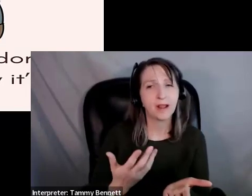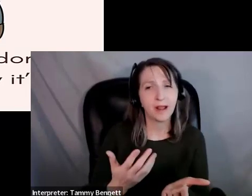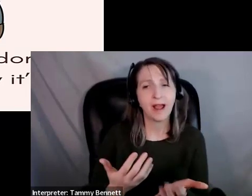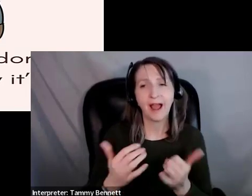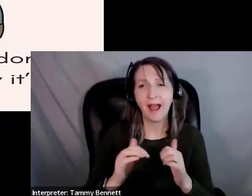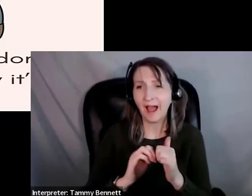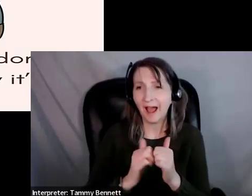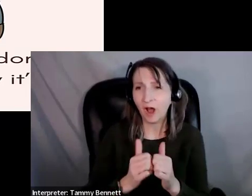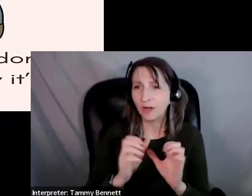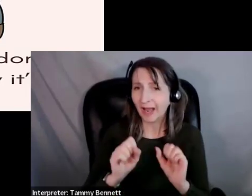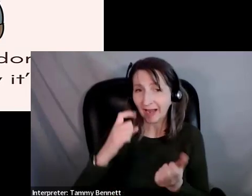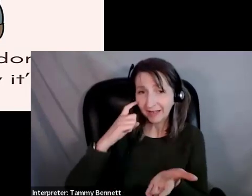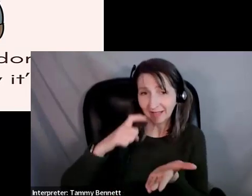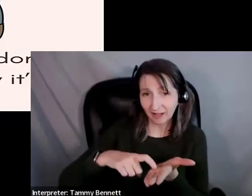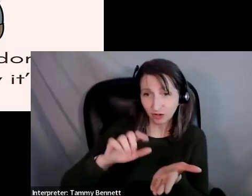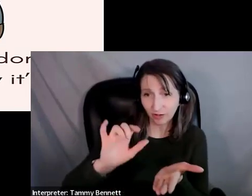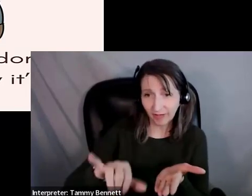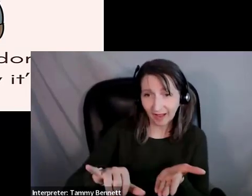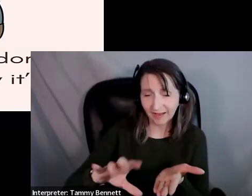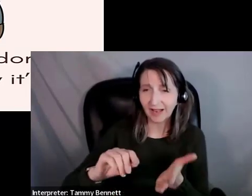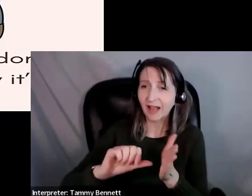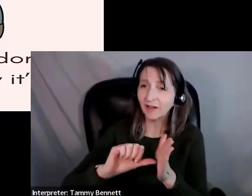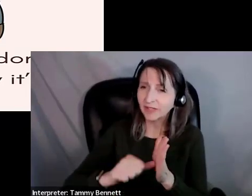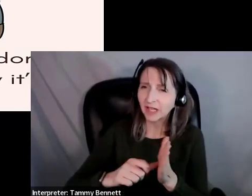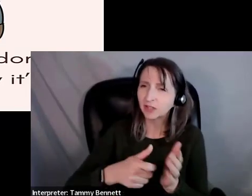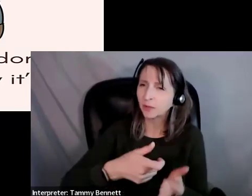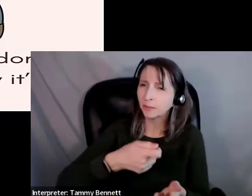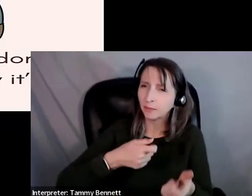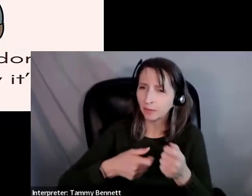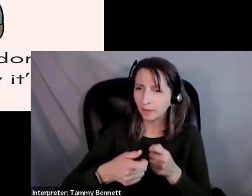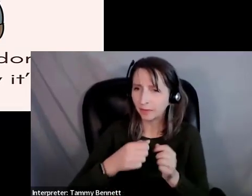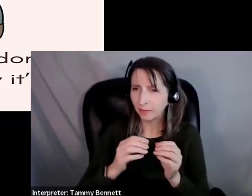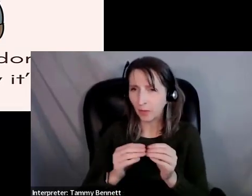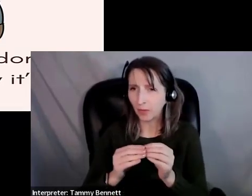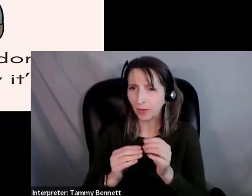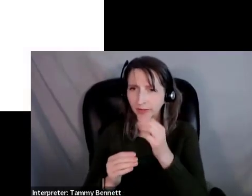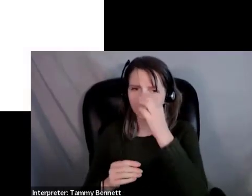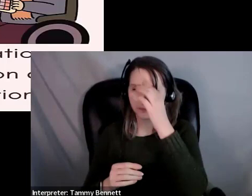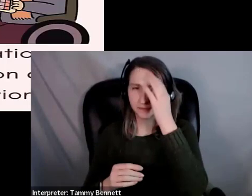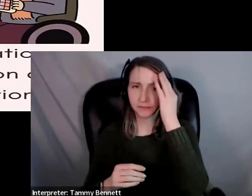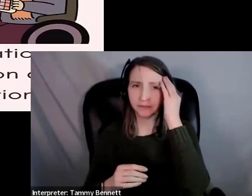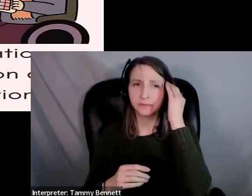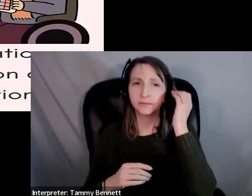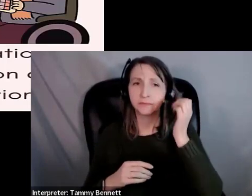acknowledge that? And then how can we emphasize on that and pull more information from that, from there?